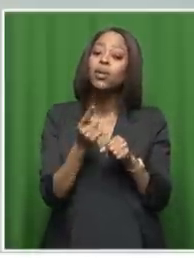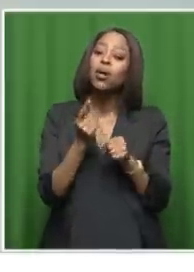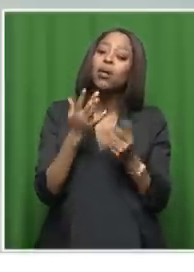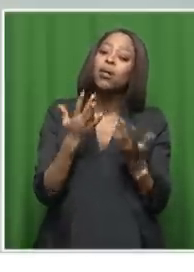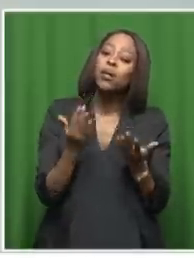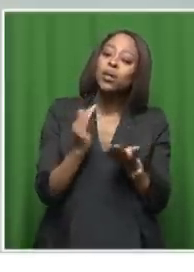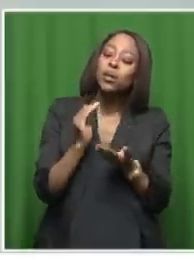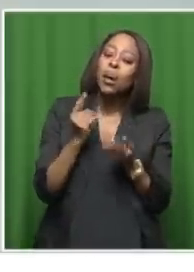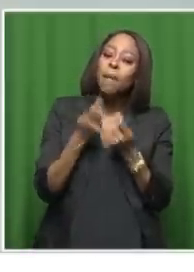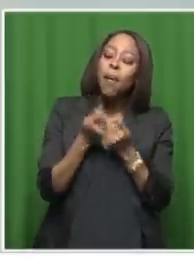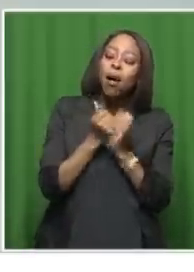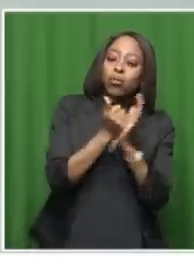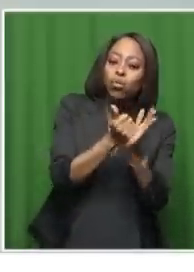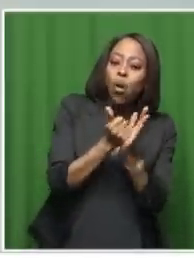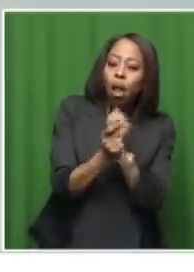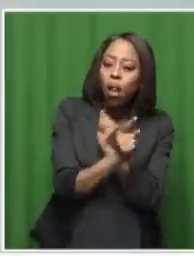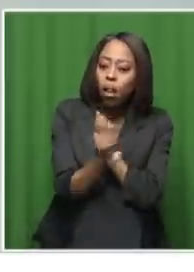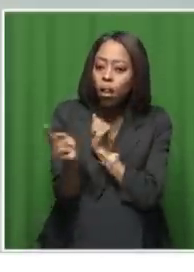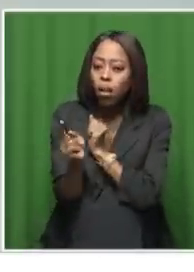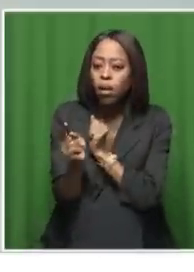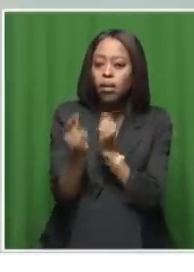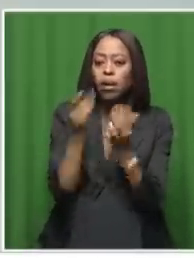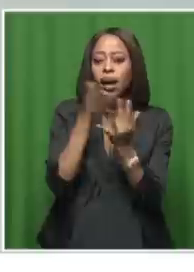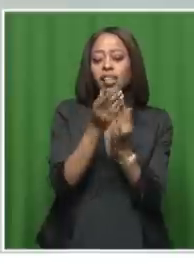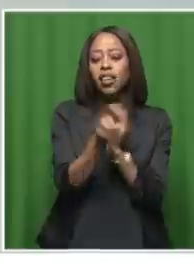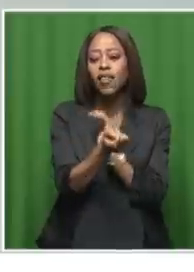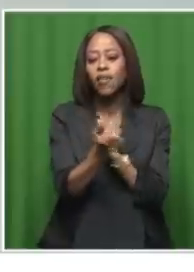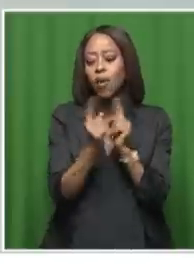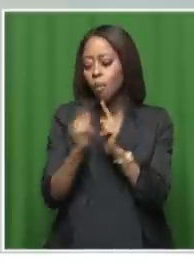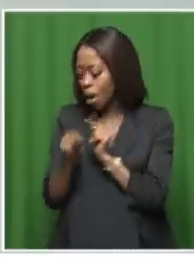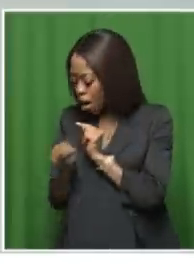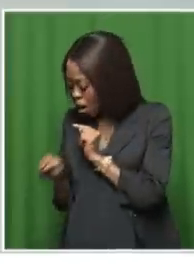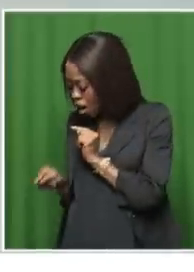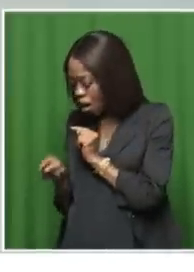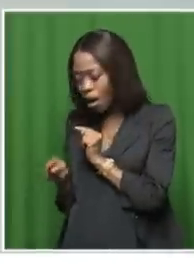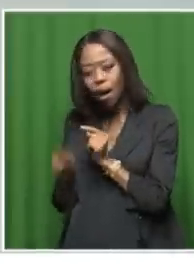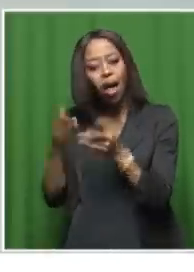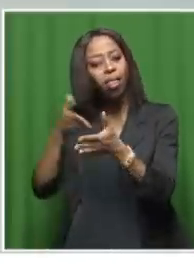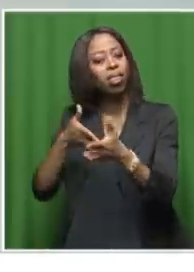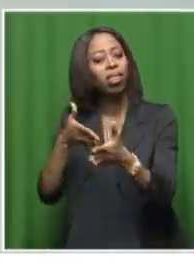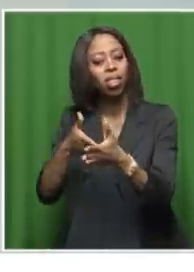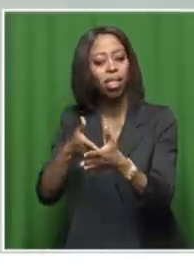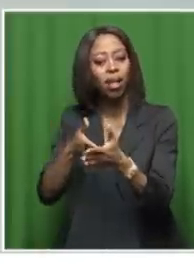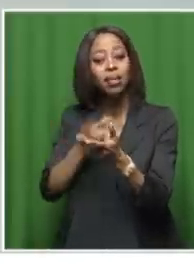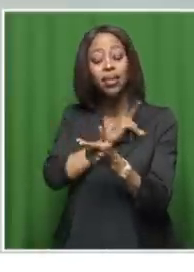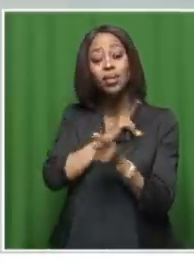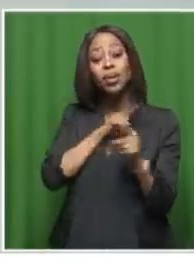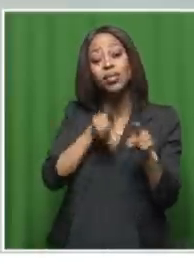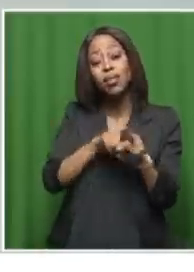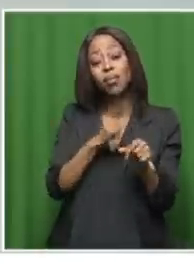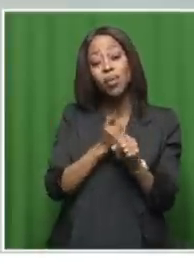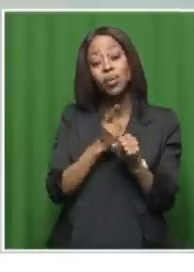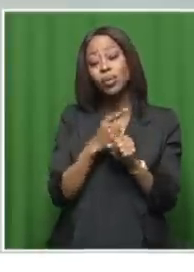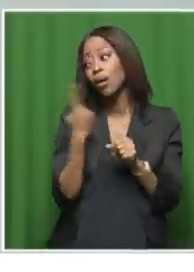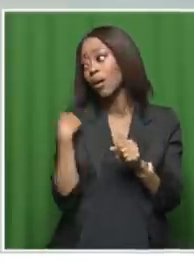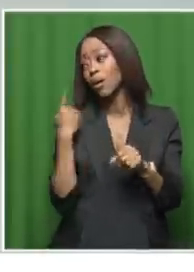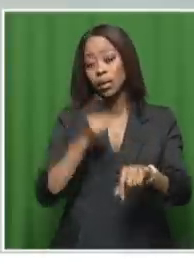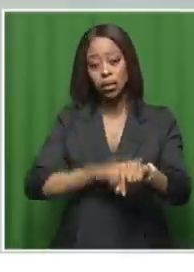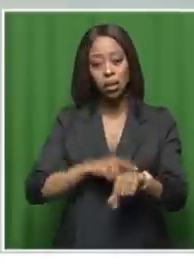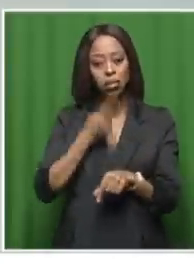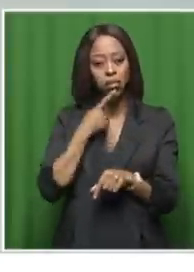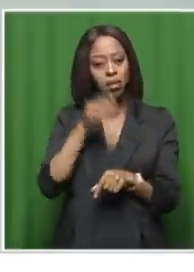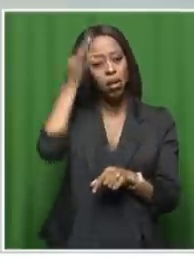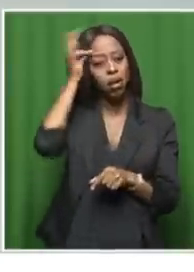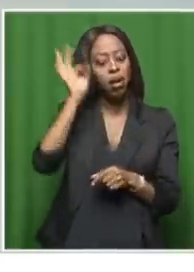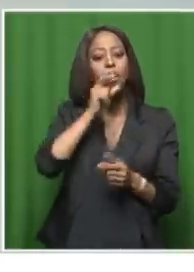compensation fund, it goes to few and does not target the SMMEs, which is why we've seen, even when we spoke about the government